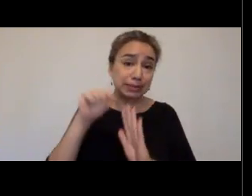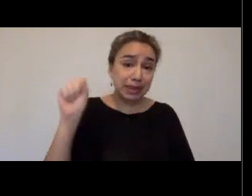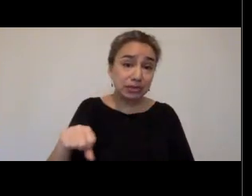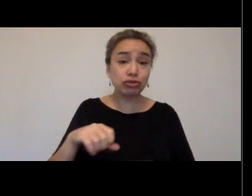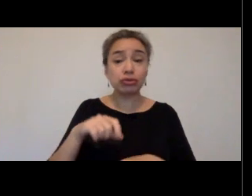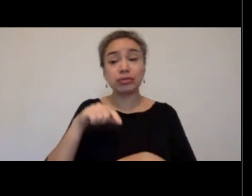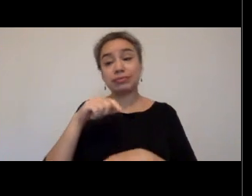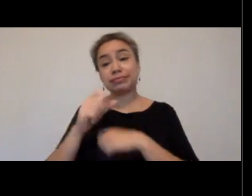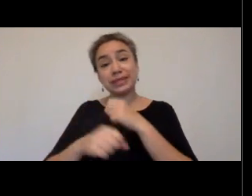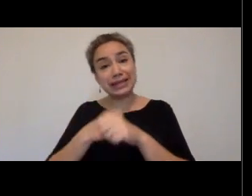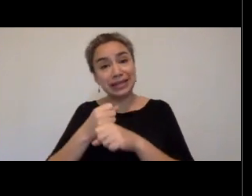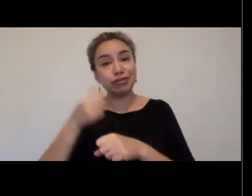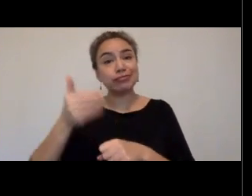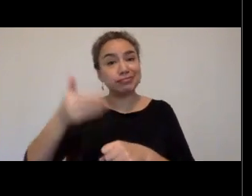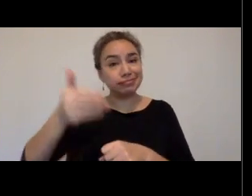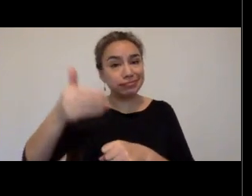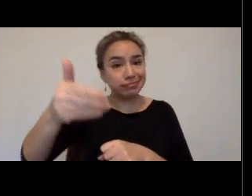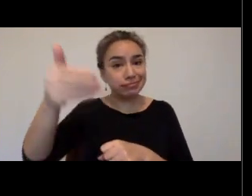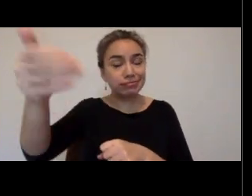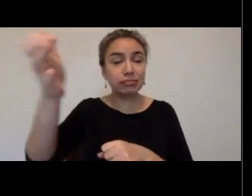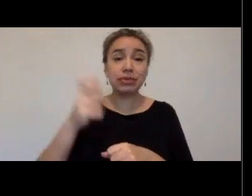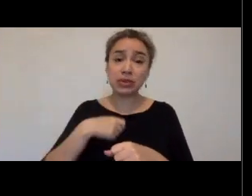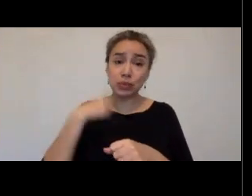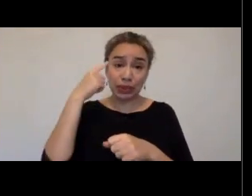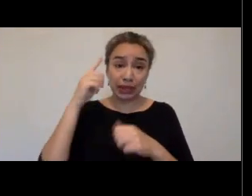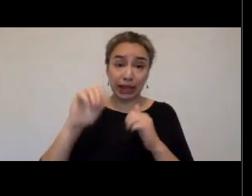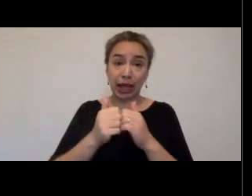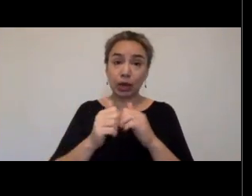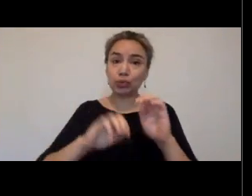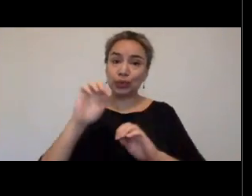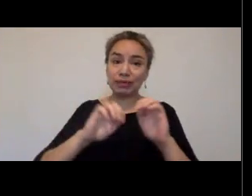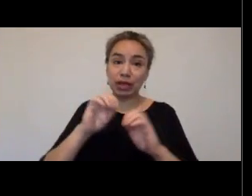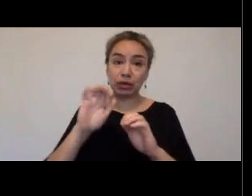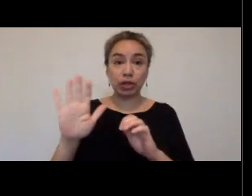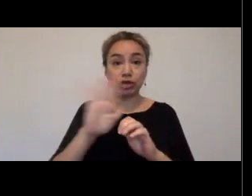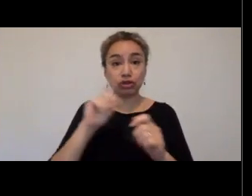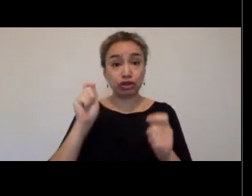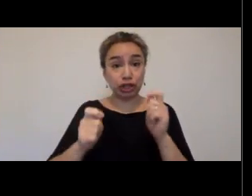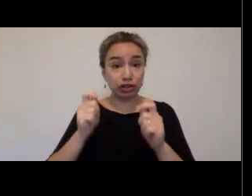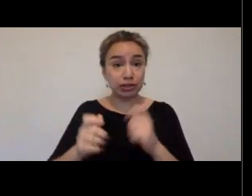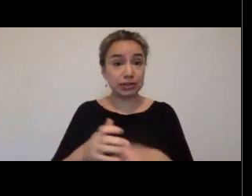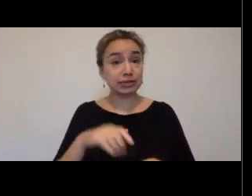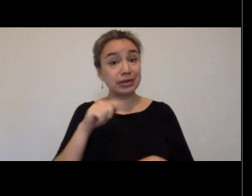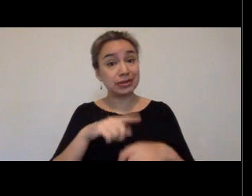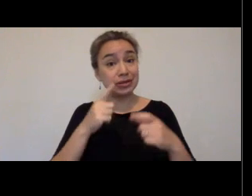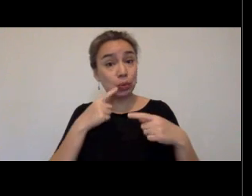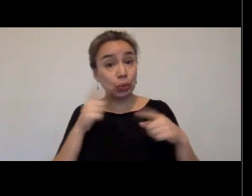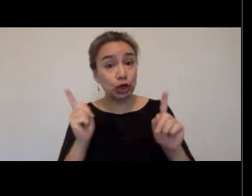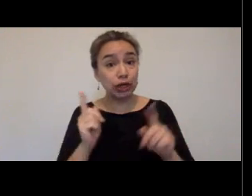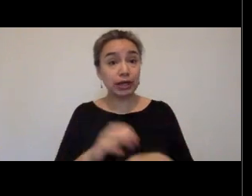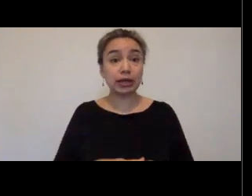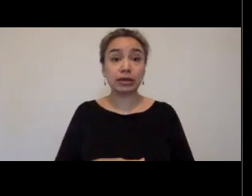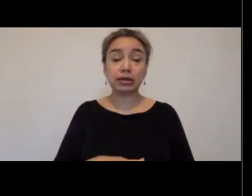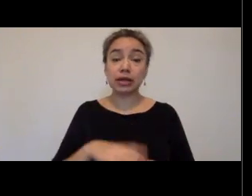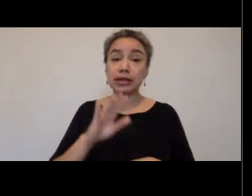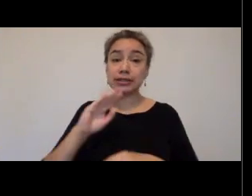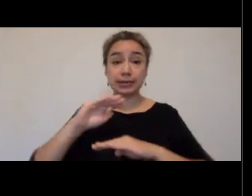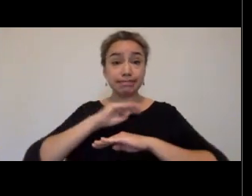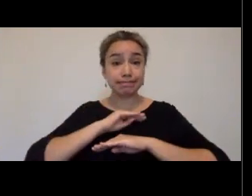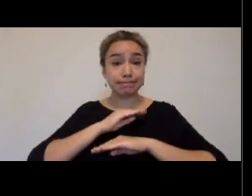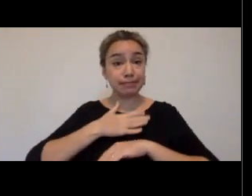following years and so on, is thinking about how to evaluate the changes that you made. Like, is it working? Is it really fulfilling the goals that you have set out